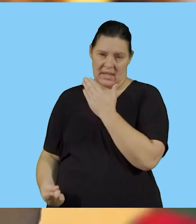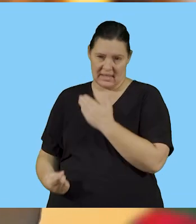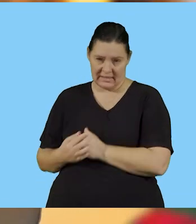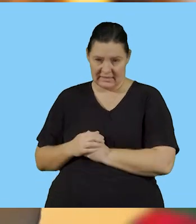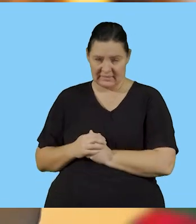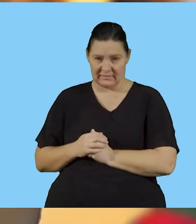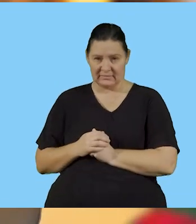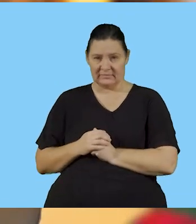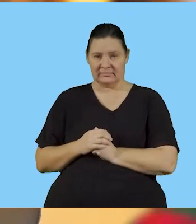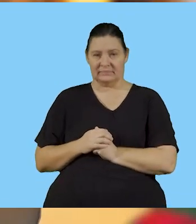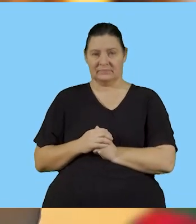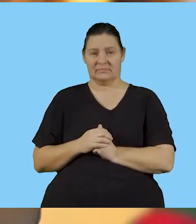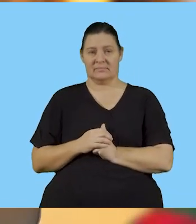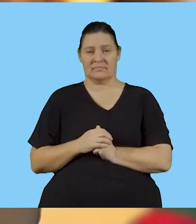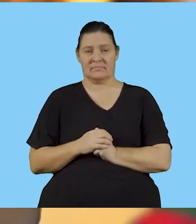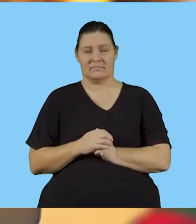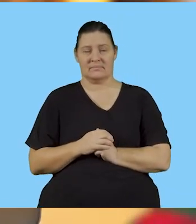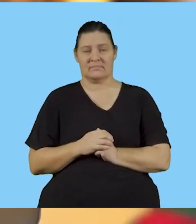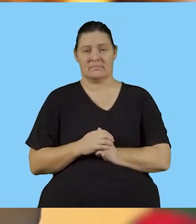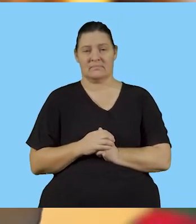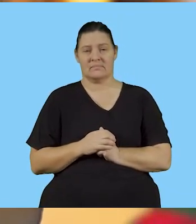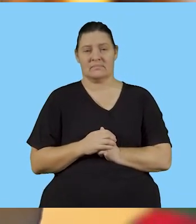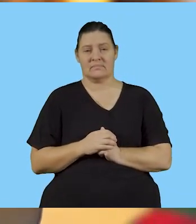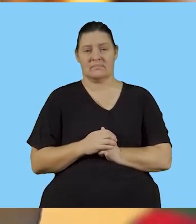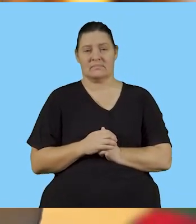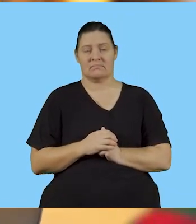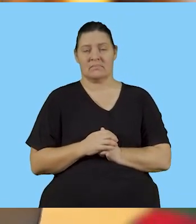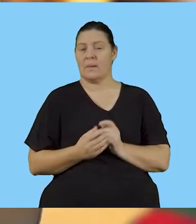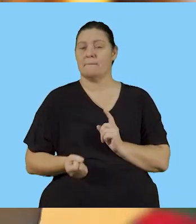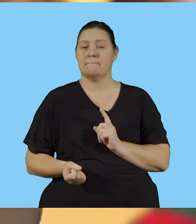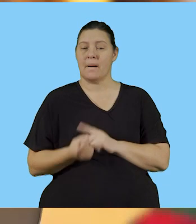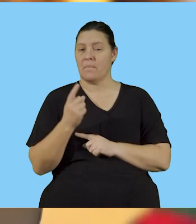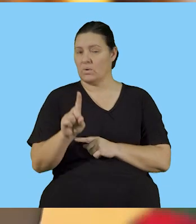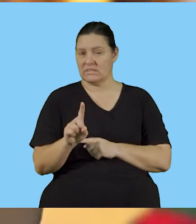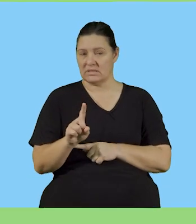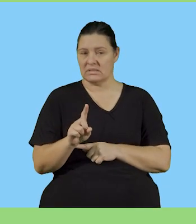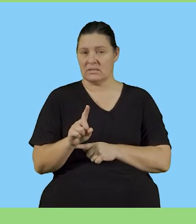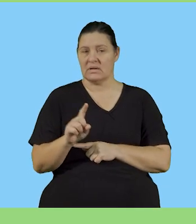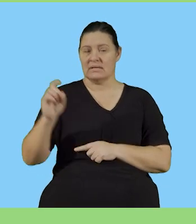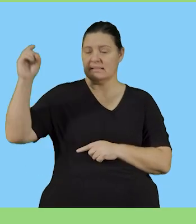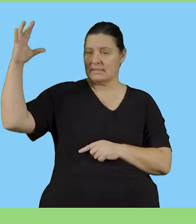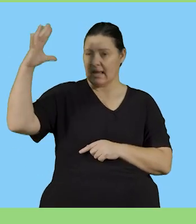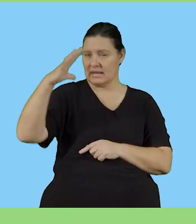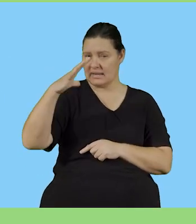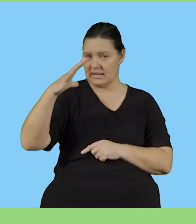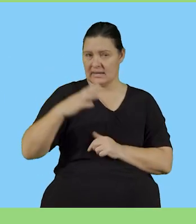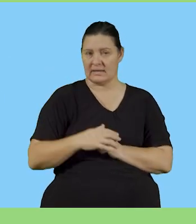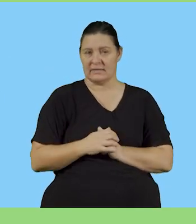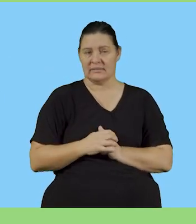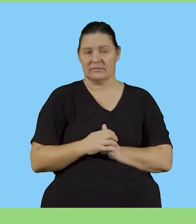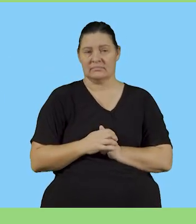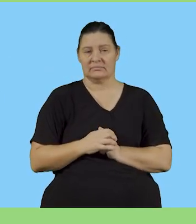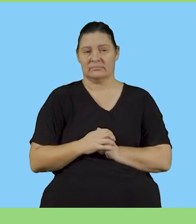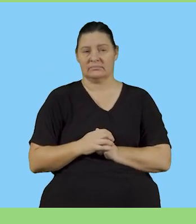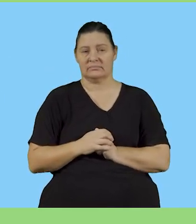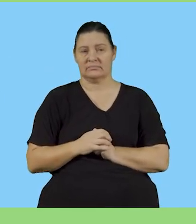the non-living or the abiotic factors. So the first one that we come across there is sunlight. We can see there's